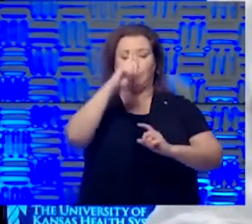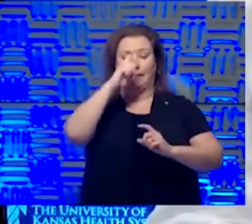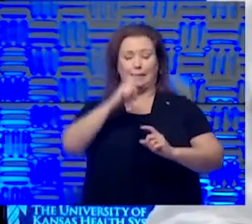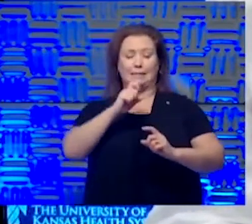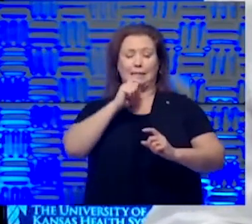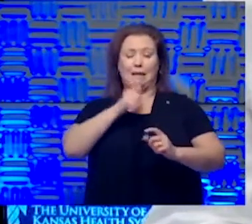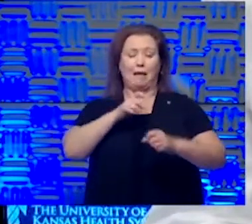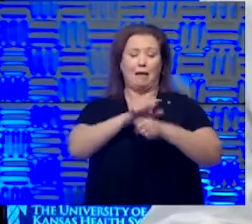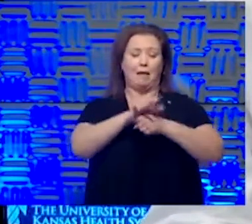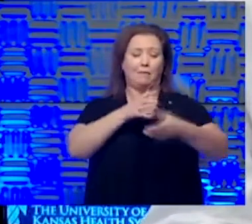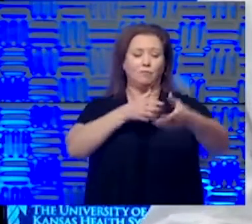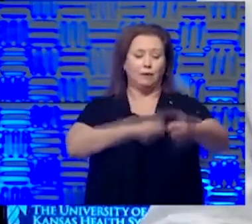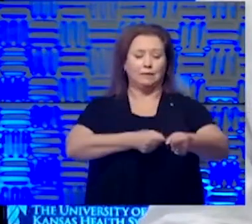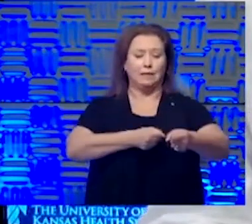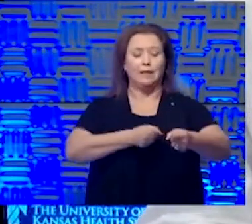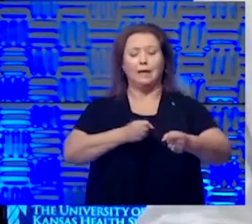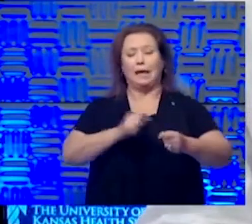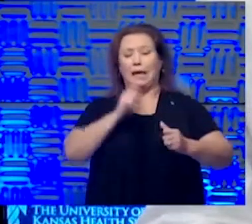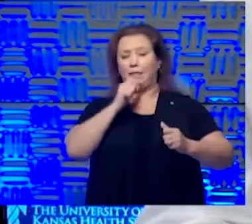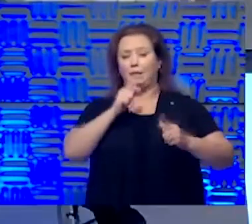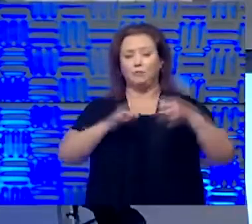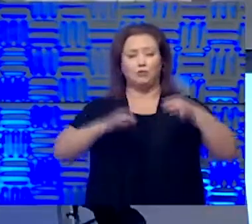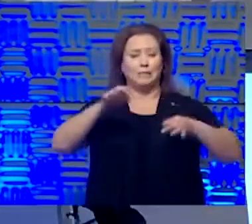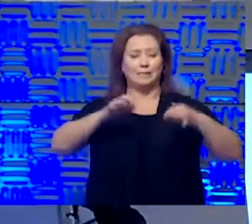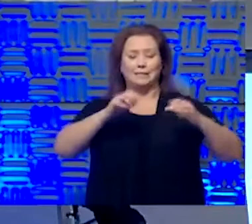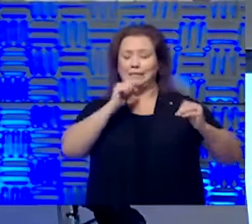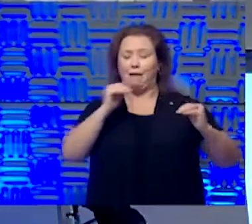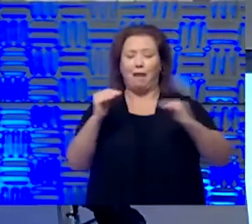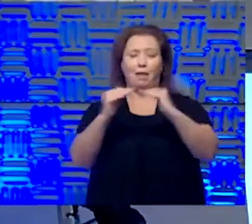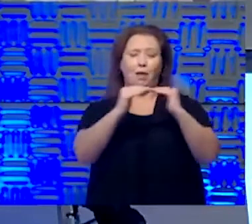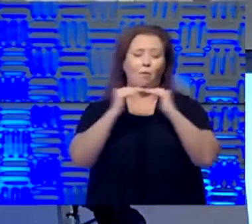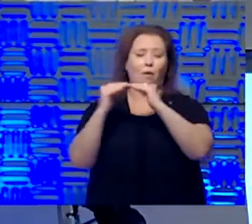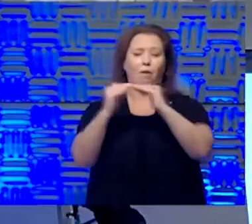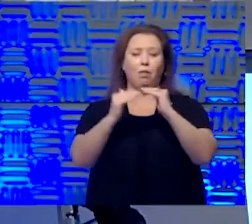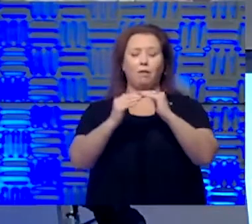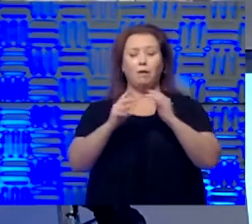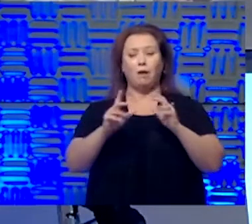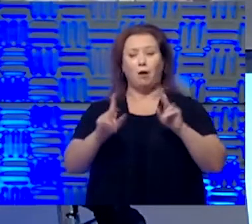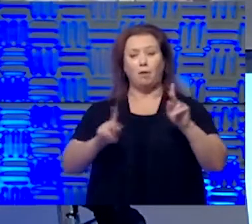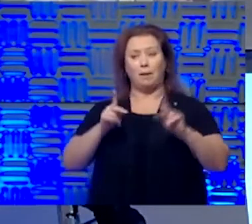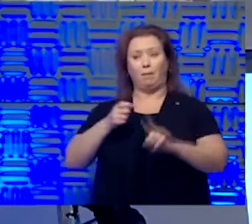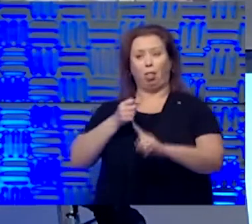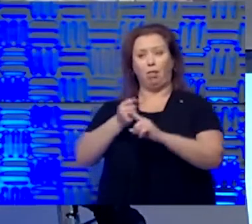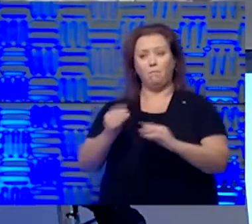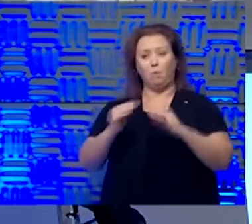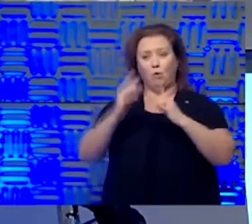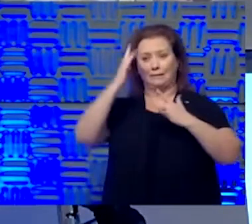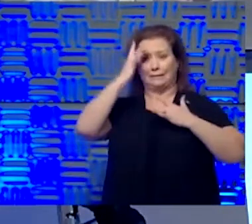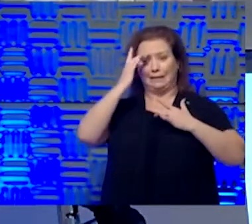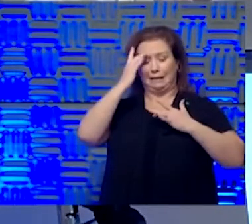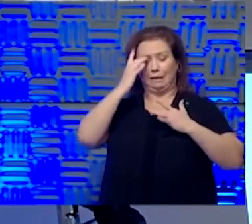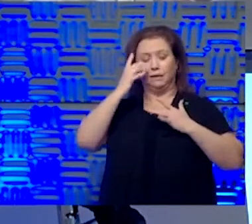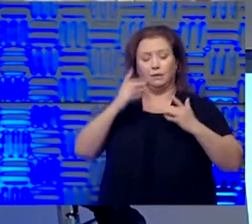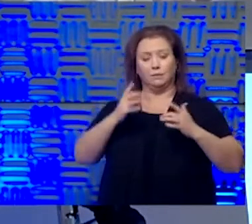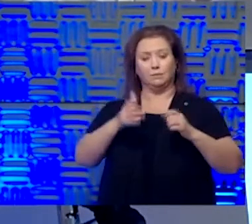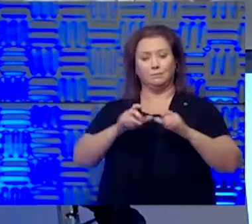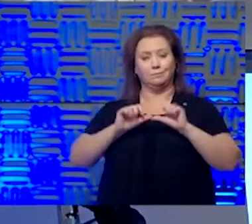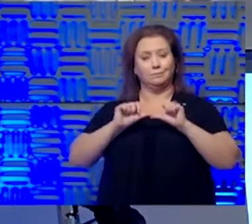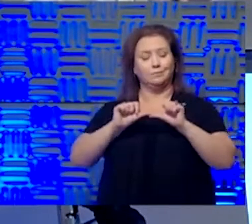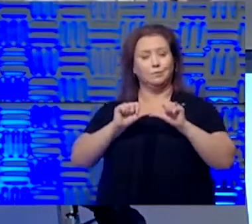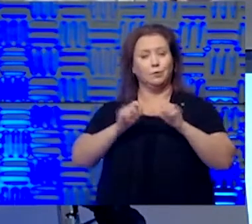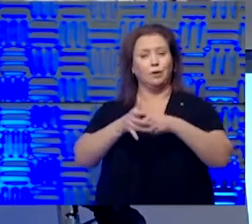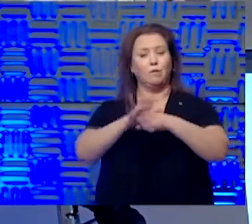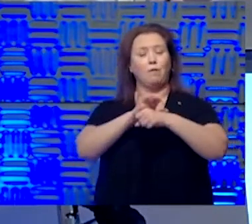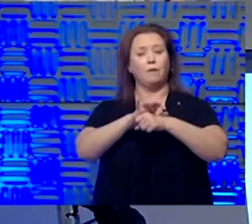or historical inequities, injustice, and other things, are people getting sicker while they're sick and before they come get